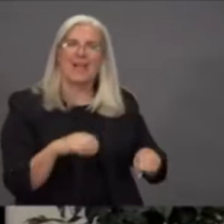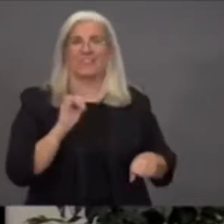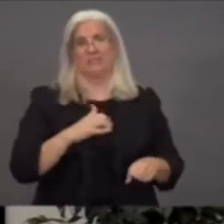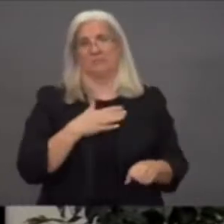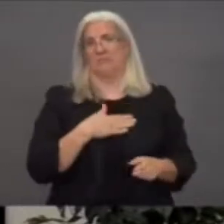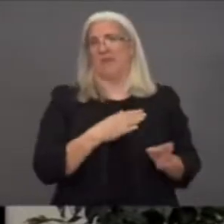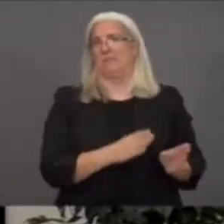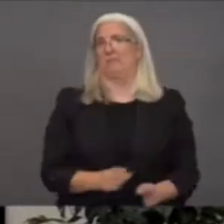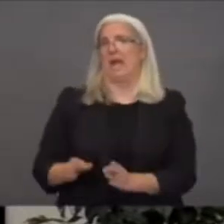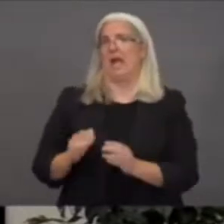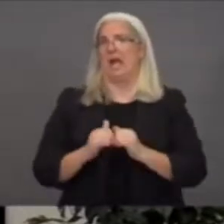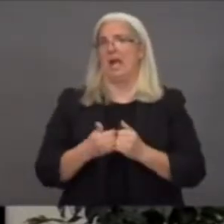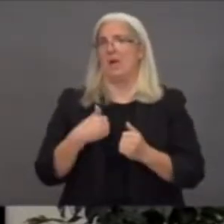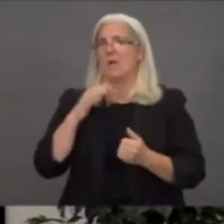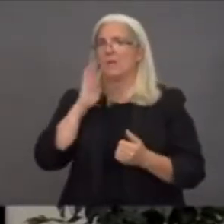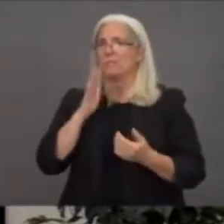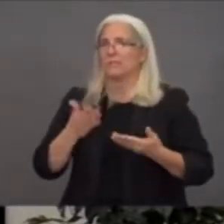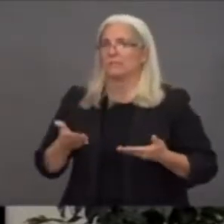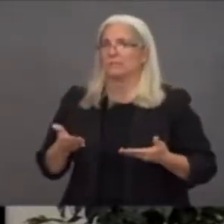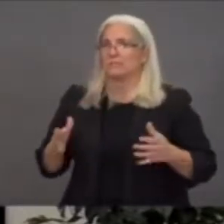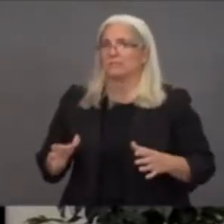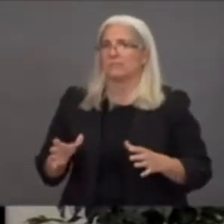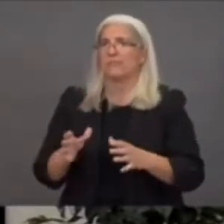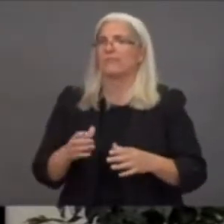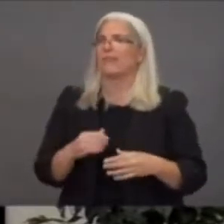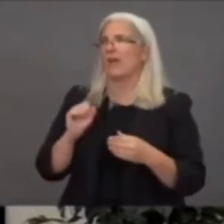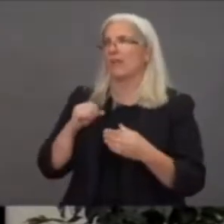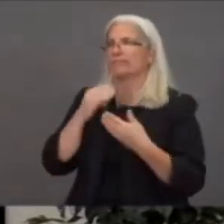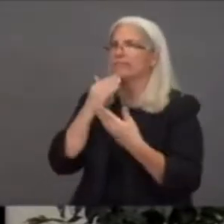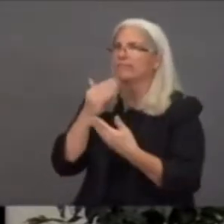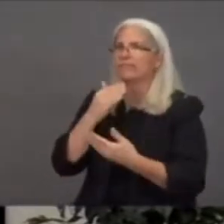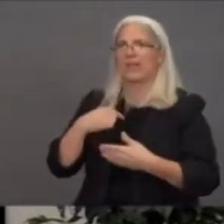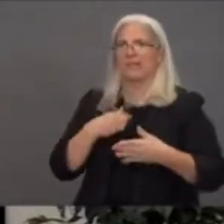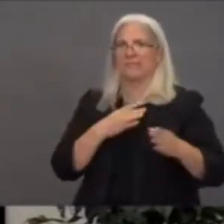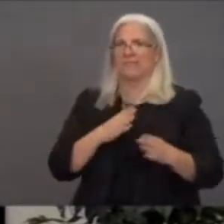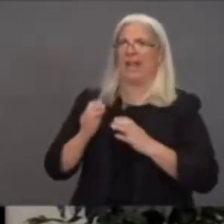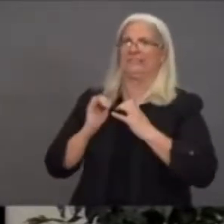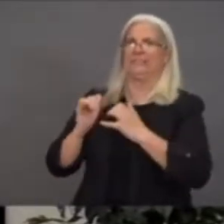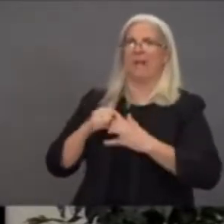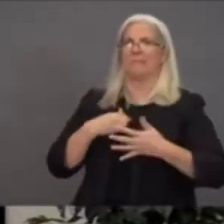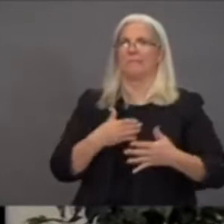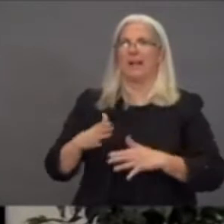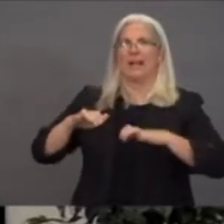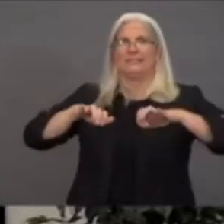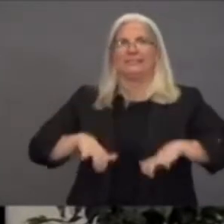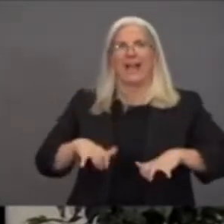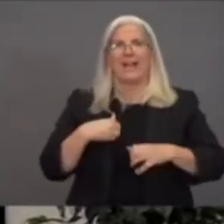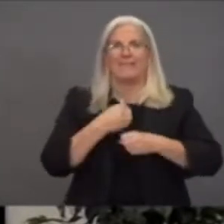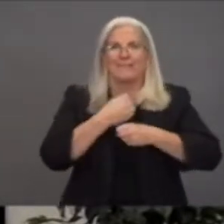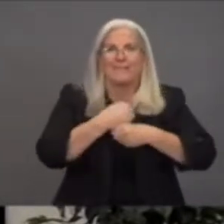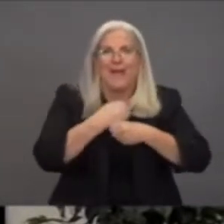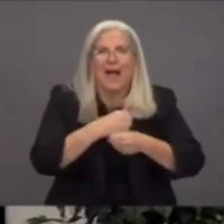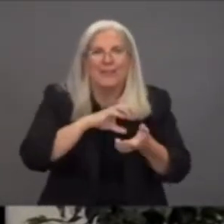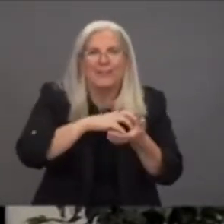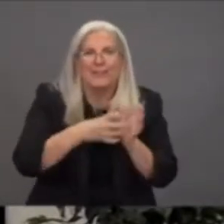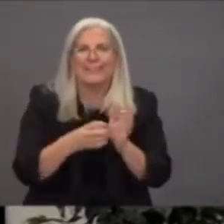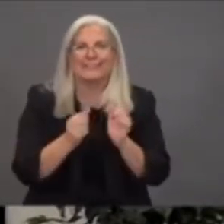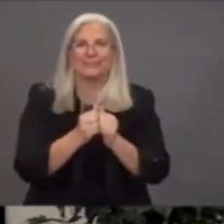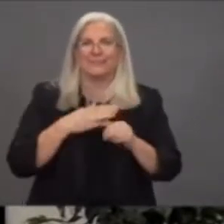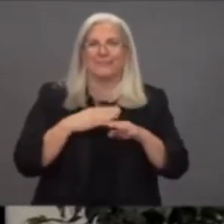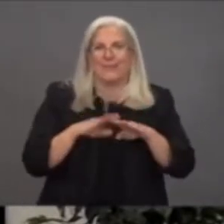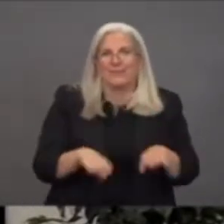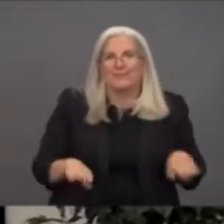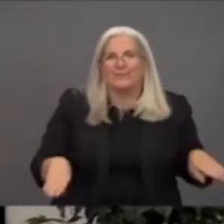you. No, wonderful, and I plan to do the same. Definitely staying home, making cookies, with my sons, and just,